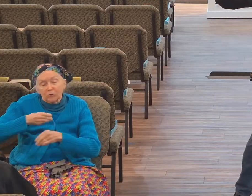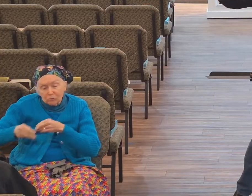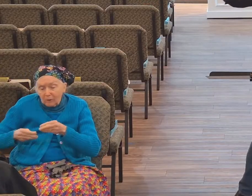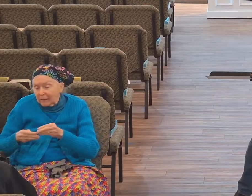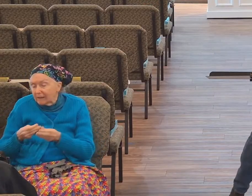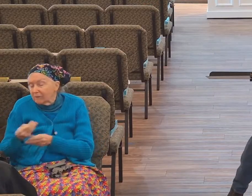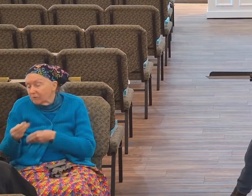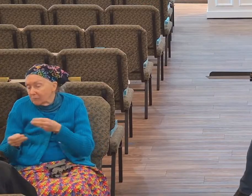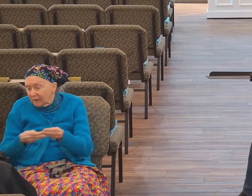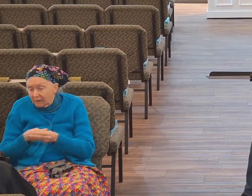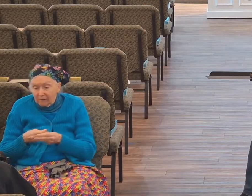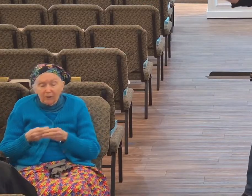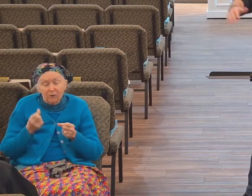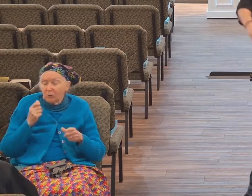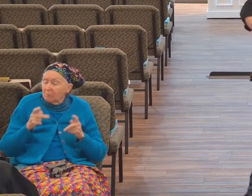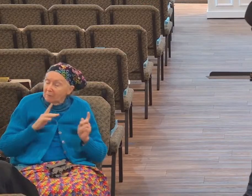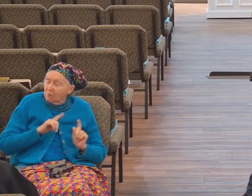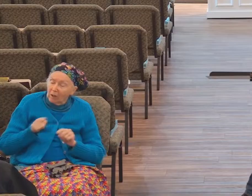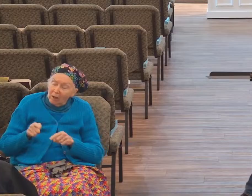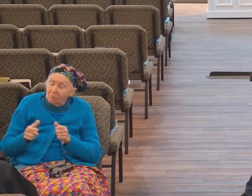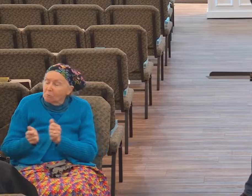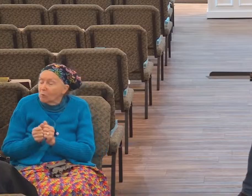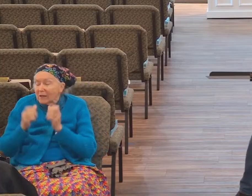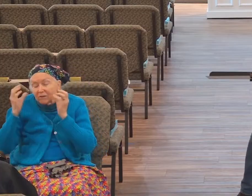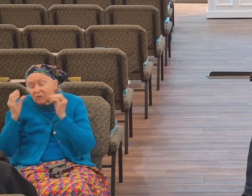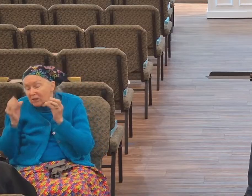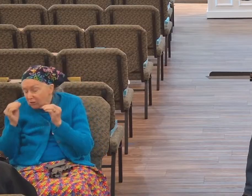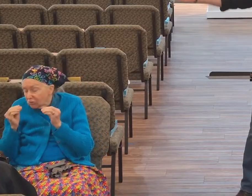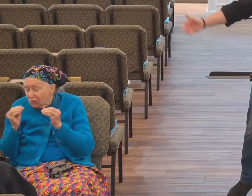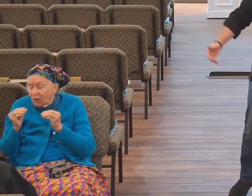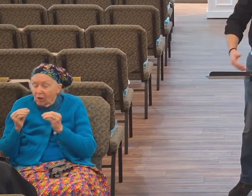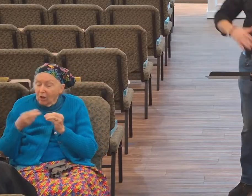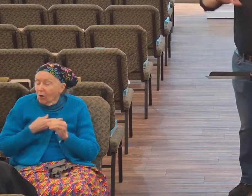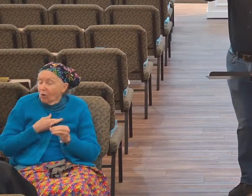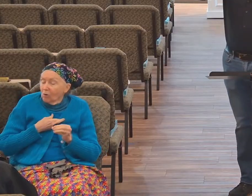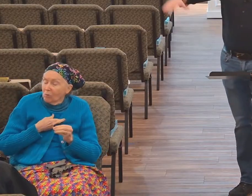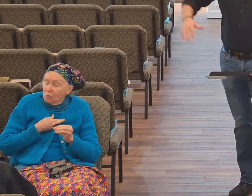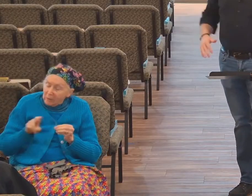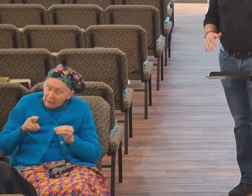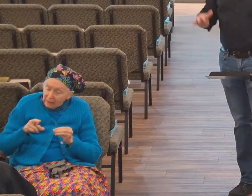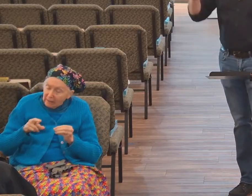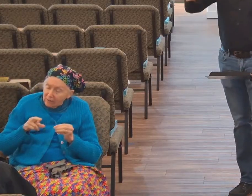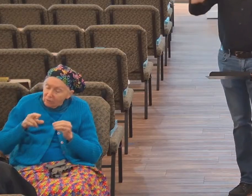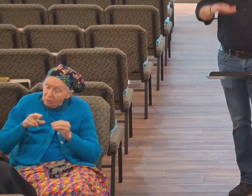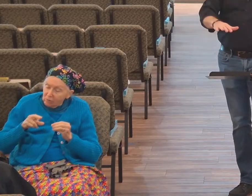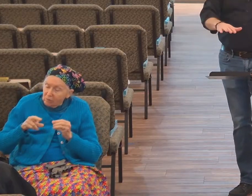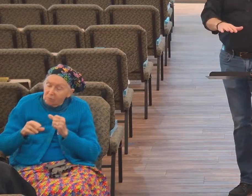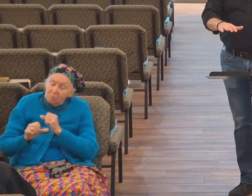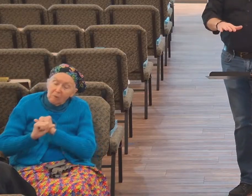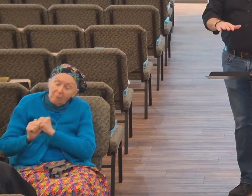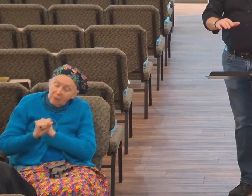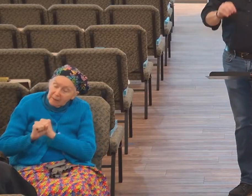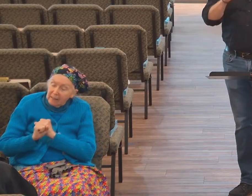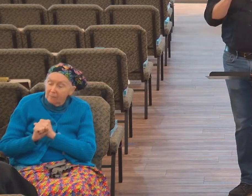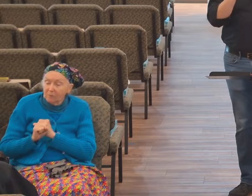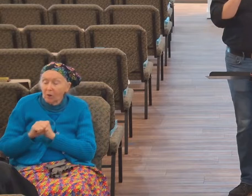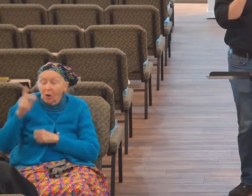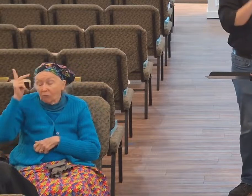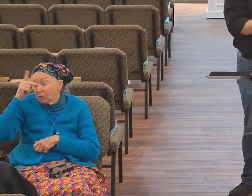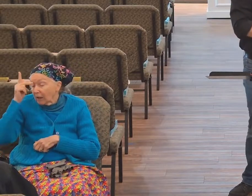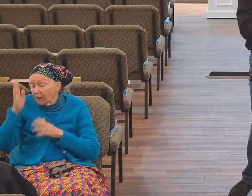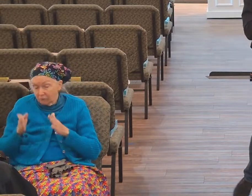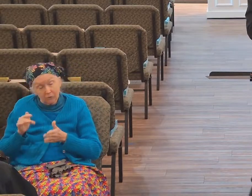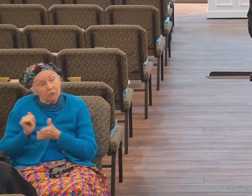religious propagandist, if you will, right? Or maybe some philosopher of a new way, or whatever it was. This was common, okay? Now, Paul is